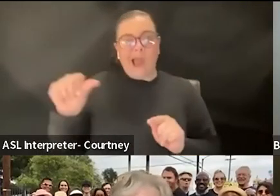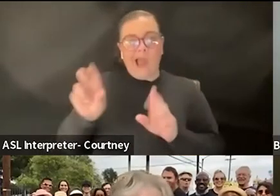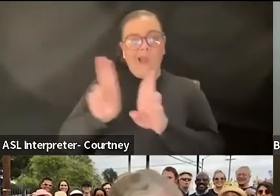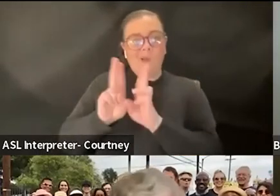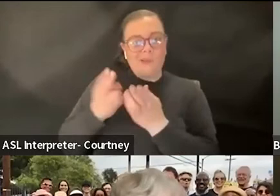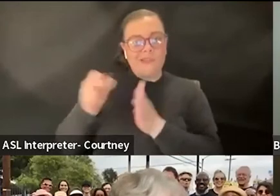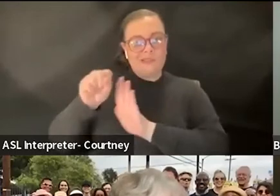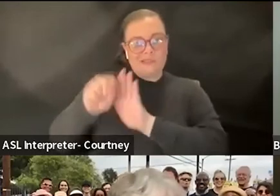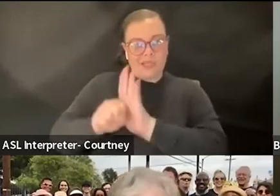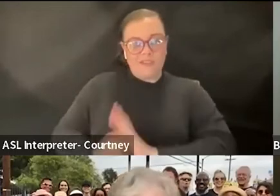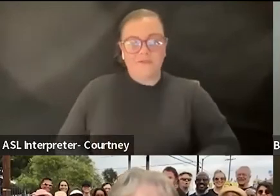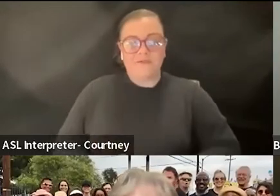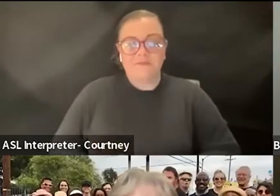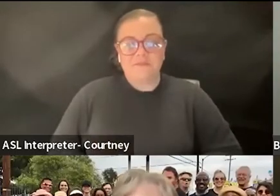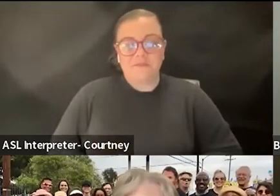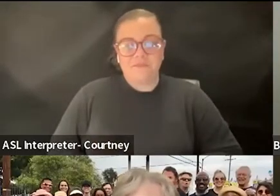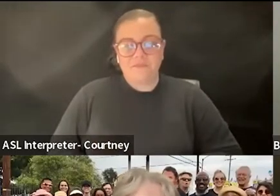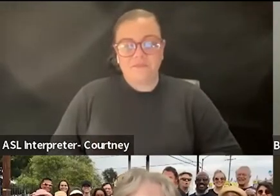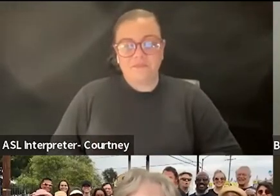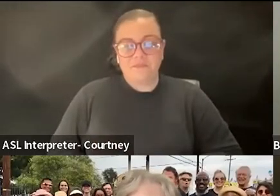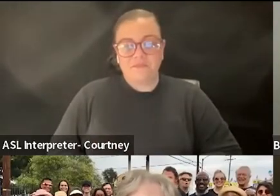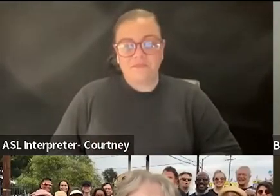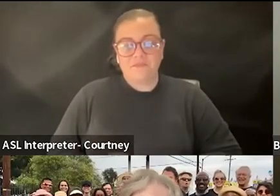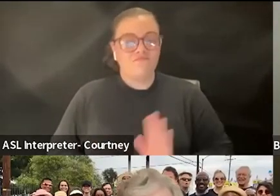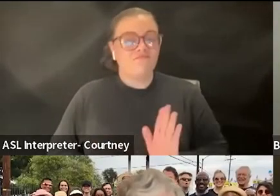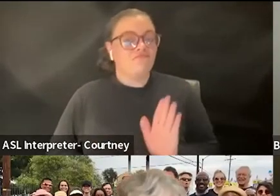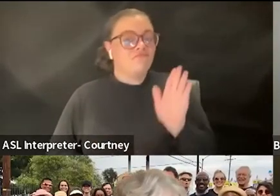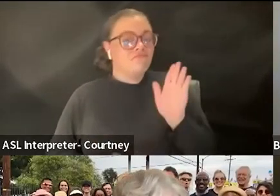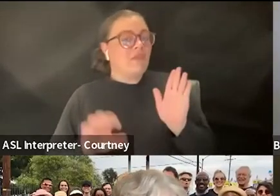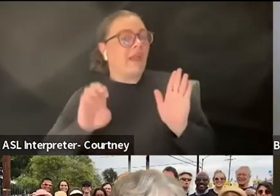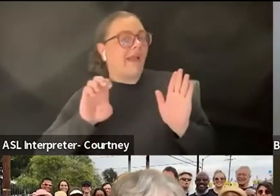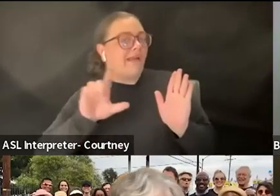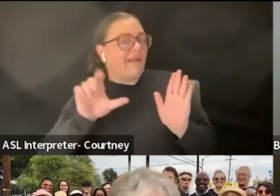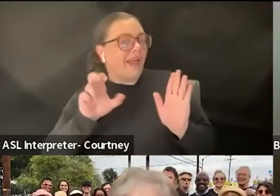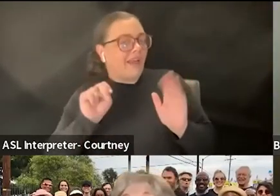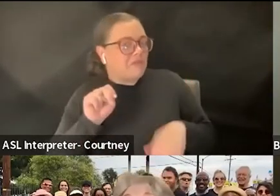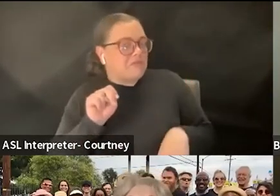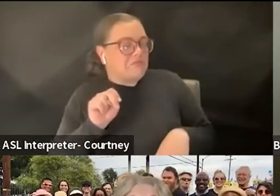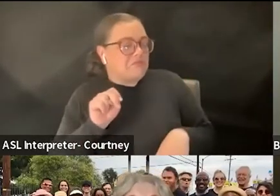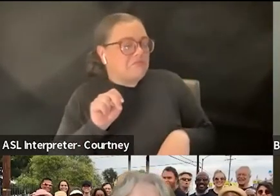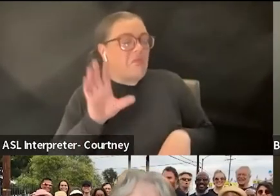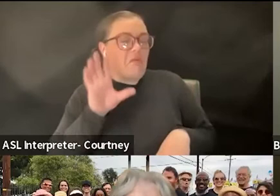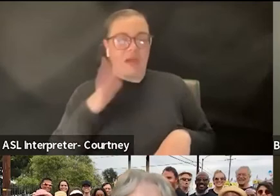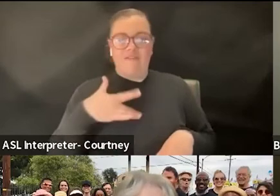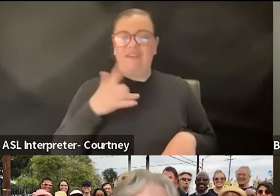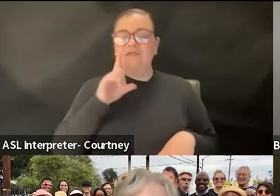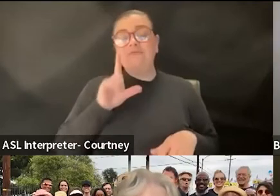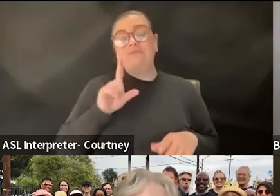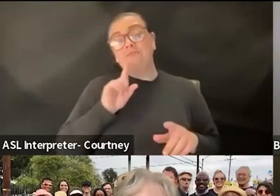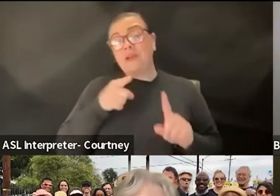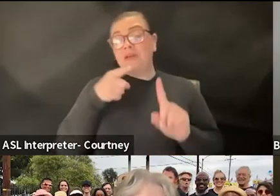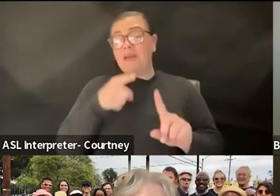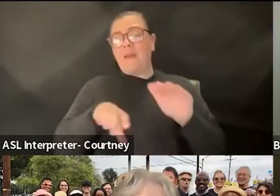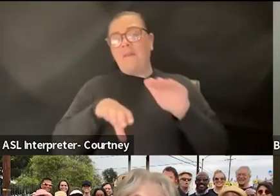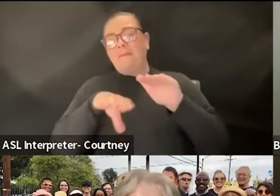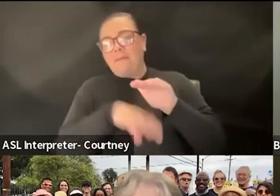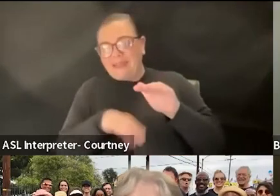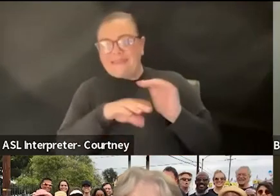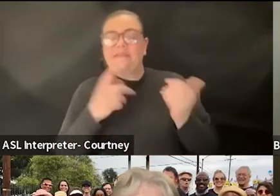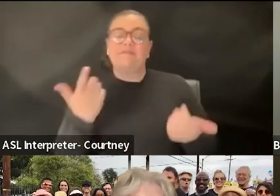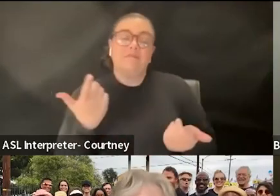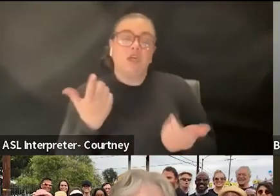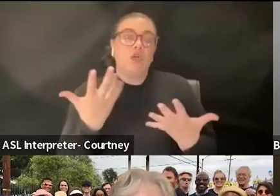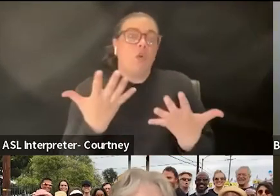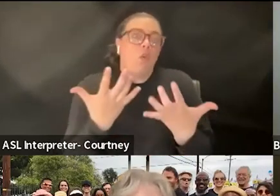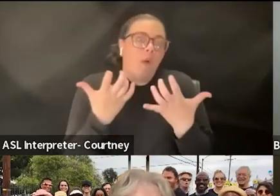Well, I'll go next. Yeah, I think for one thing, it's just very basic. You want to have something to say about what